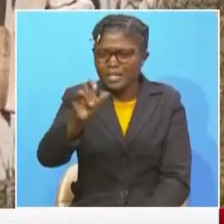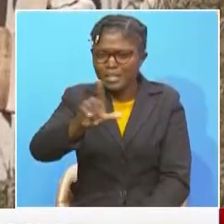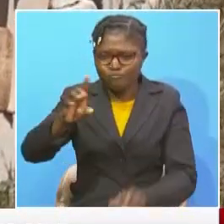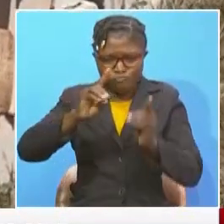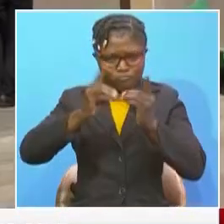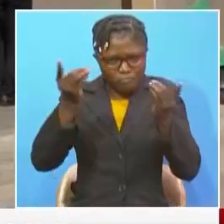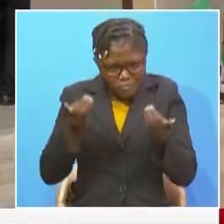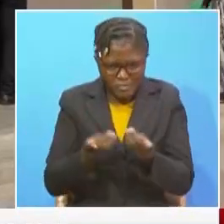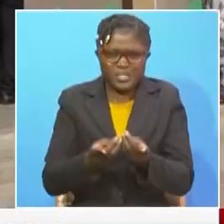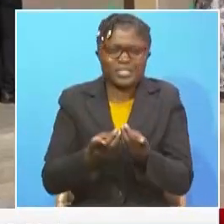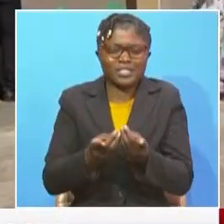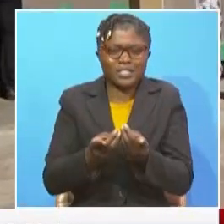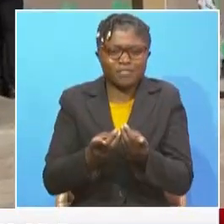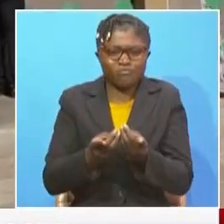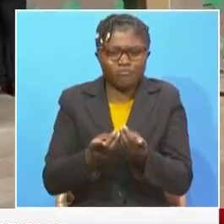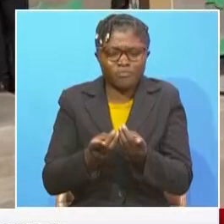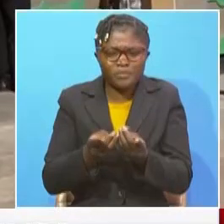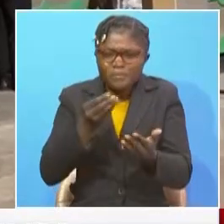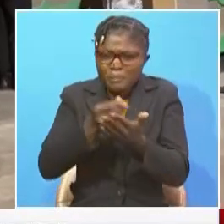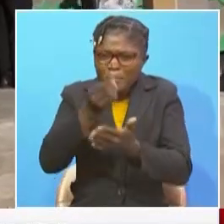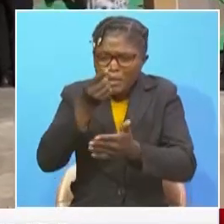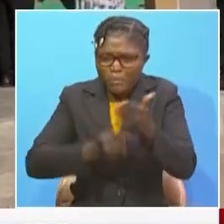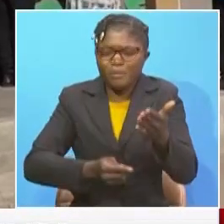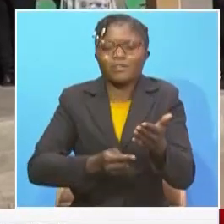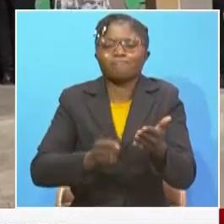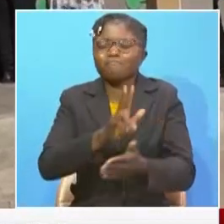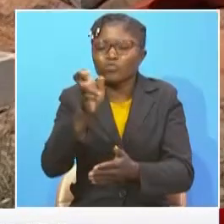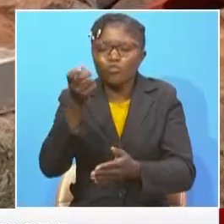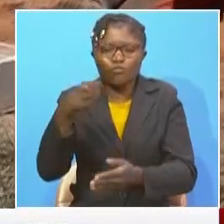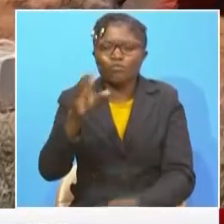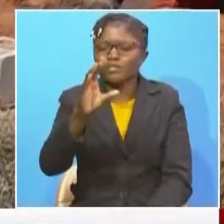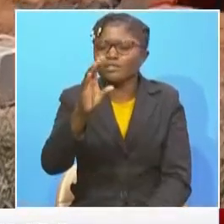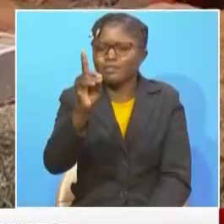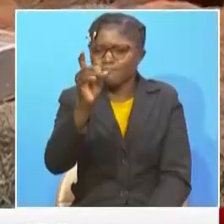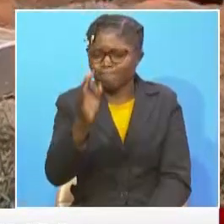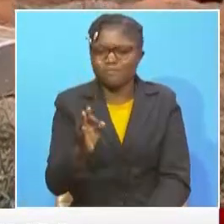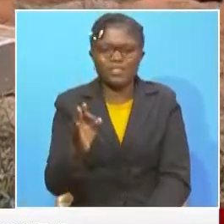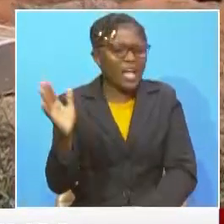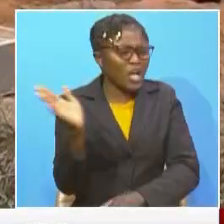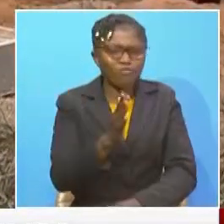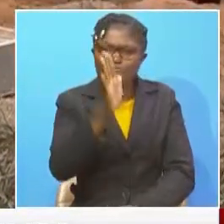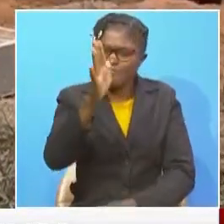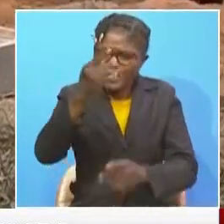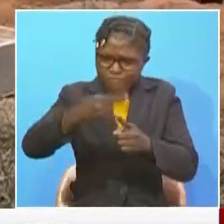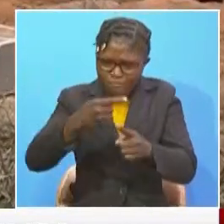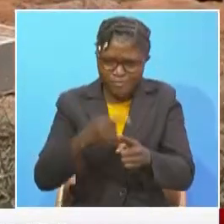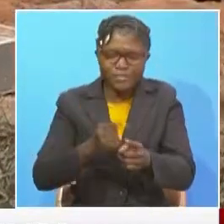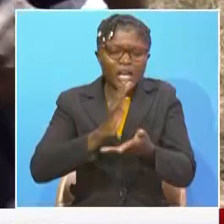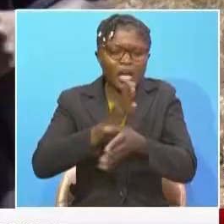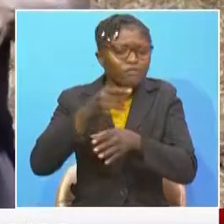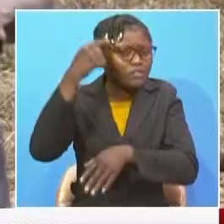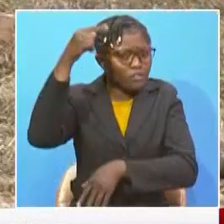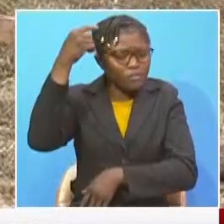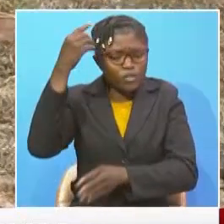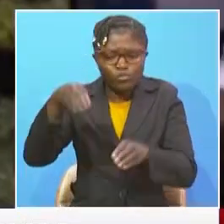kwacha, using the Constituency Development Fund, CDF. This is 5 months after government handed over the site